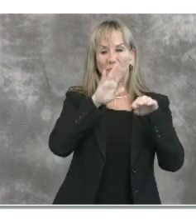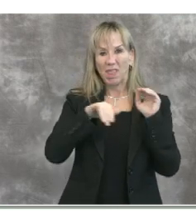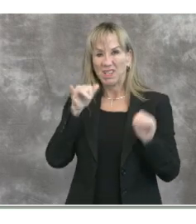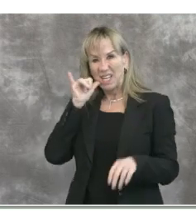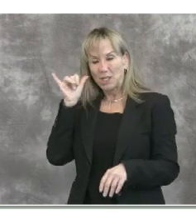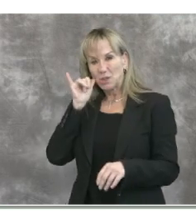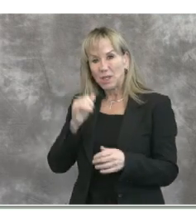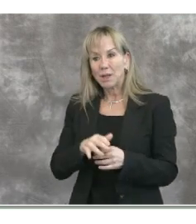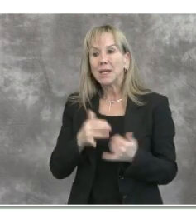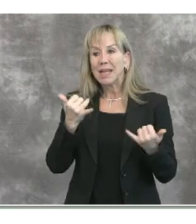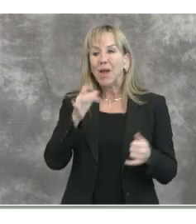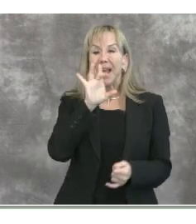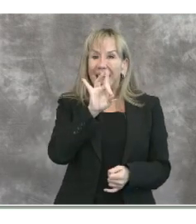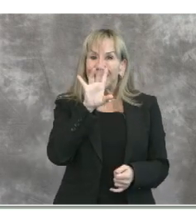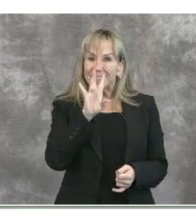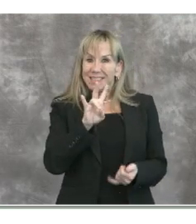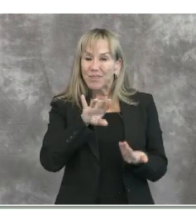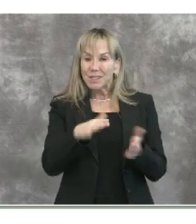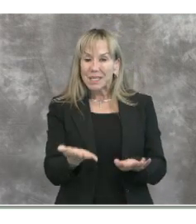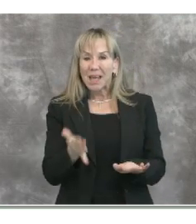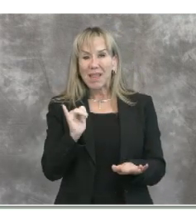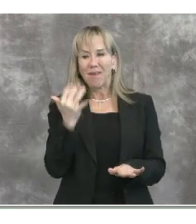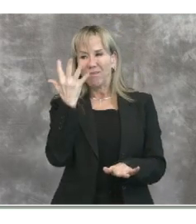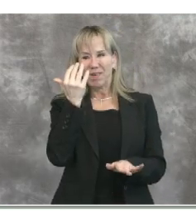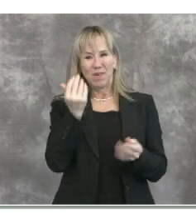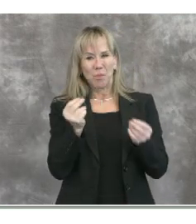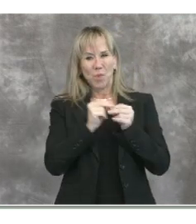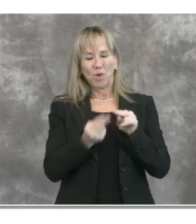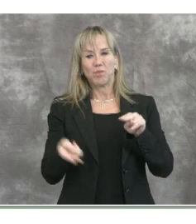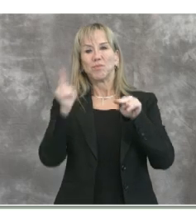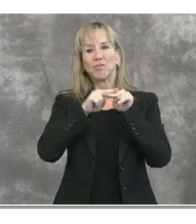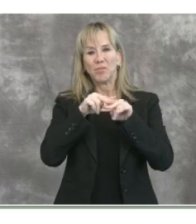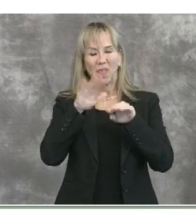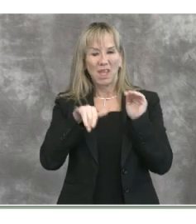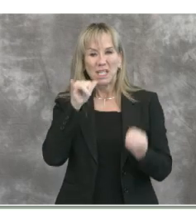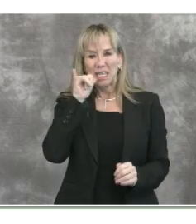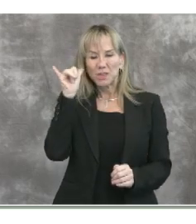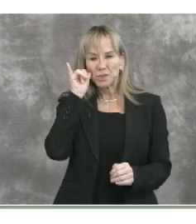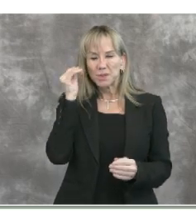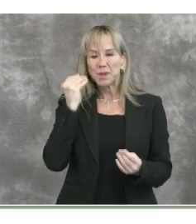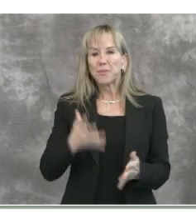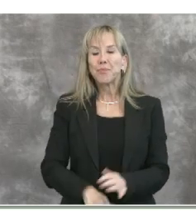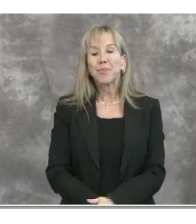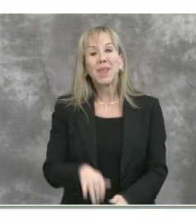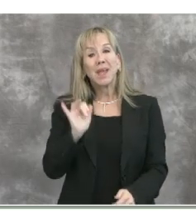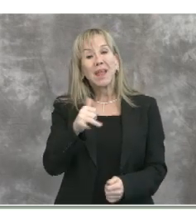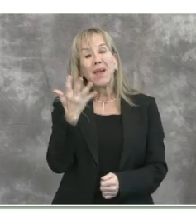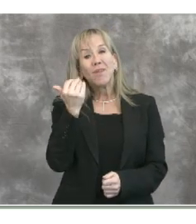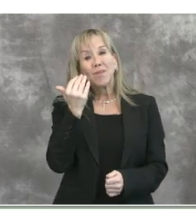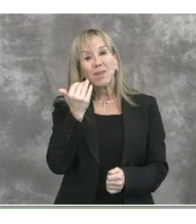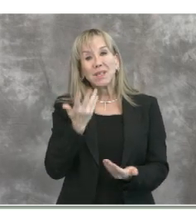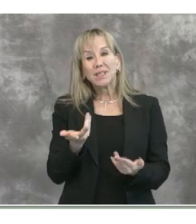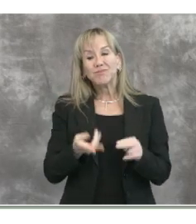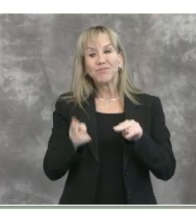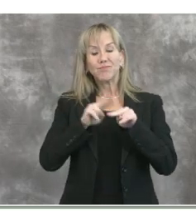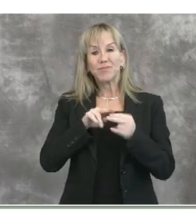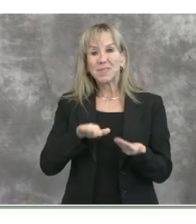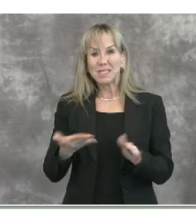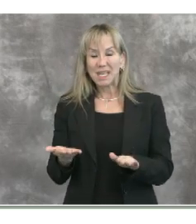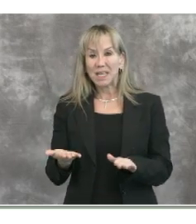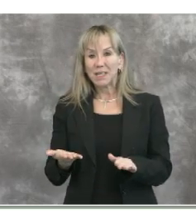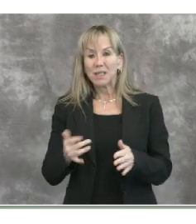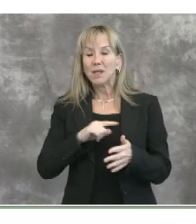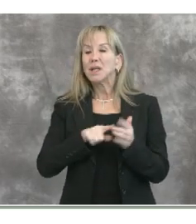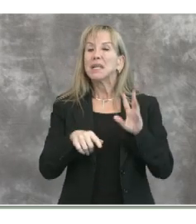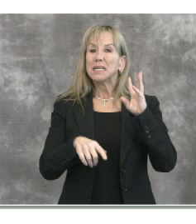87 deaths, which is 15 more deaths than we reported yesterday. Of the 15 additional deaths, these